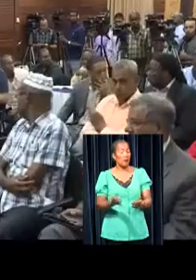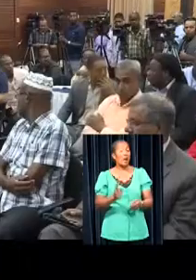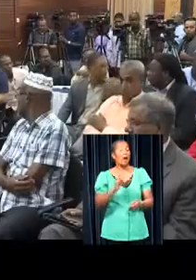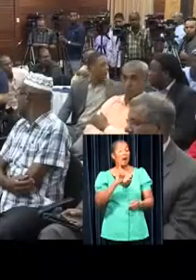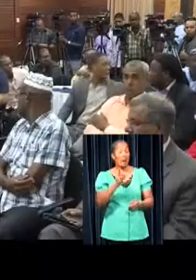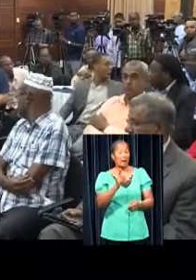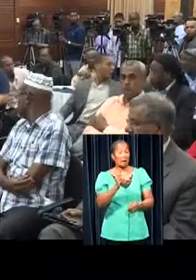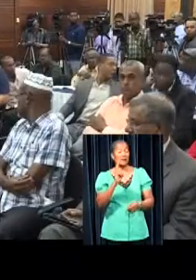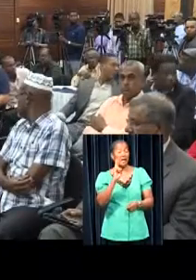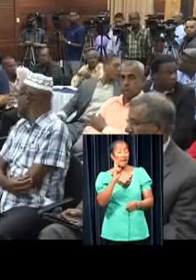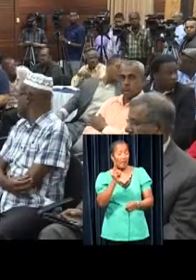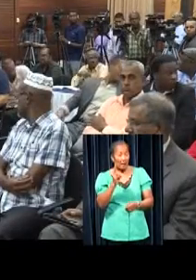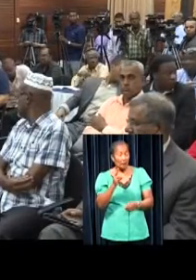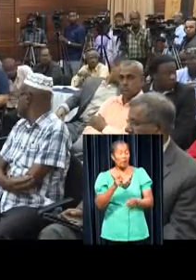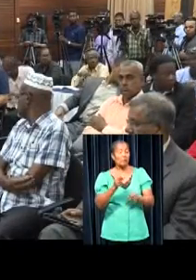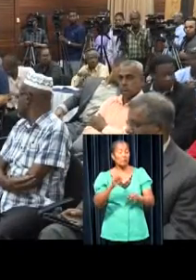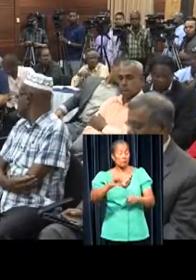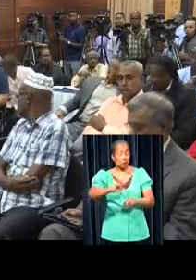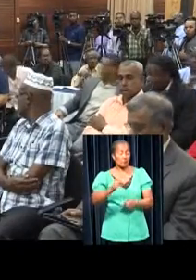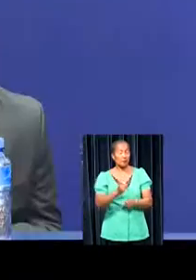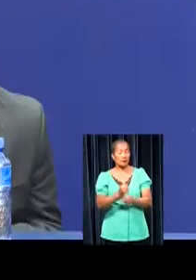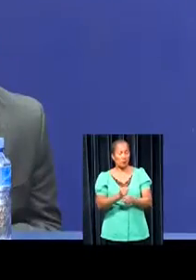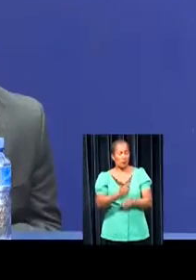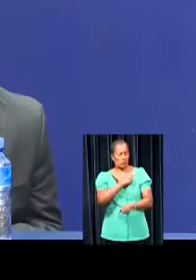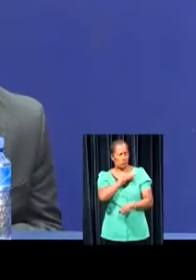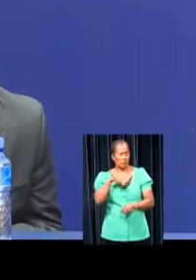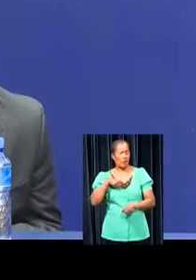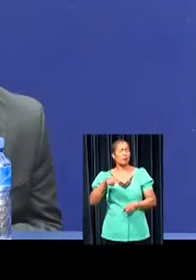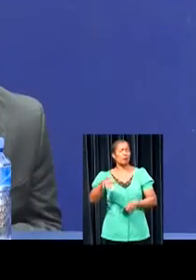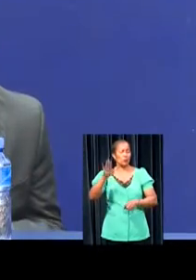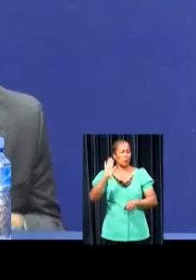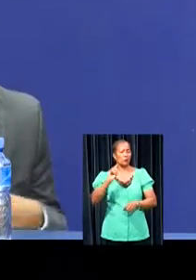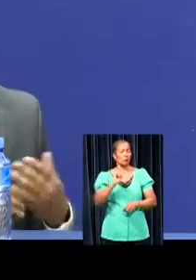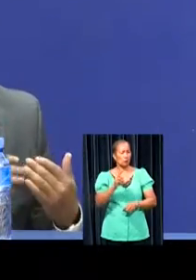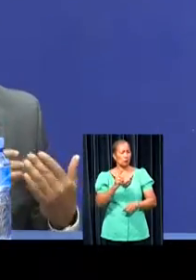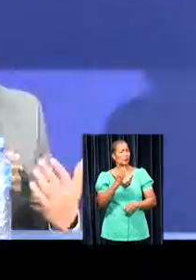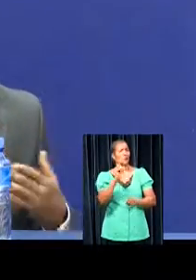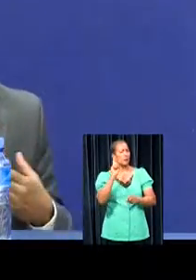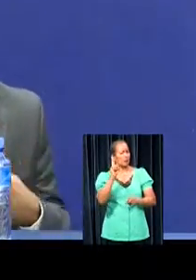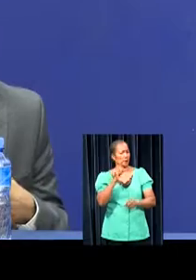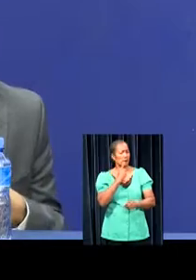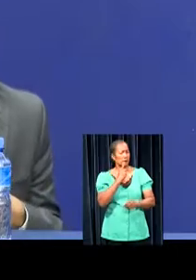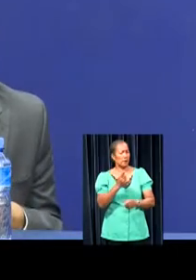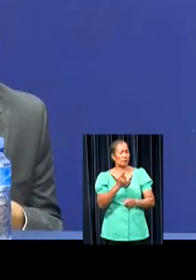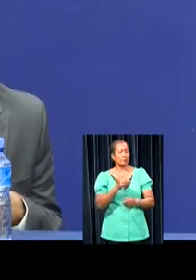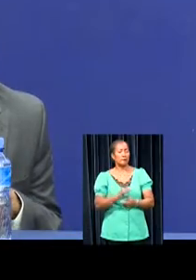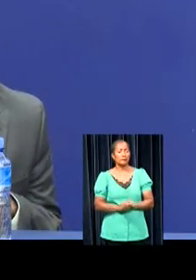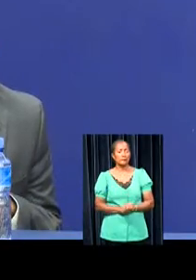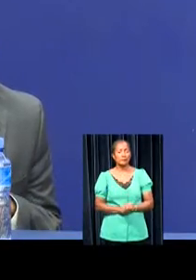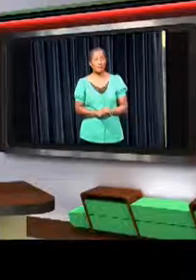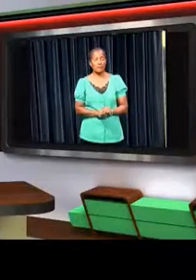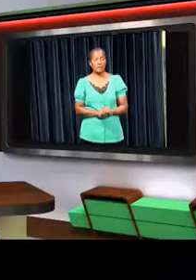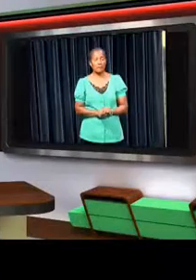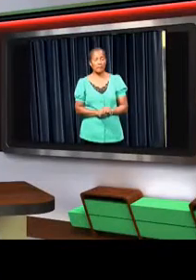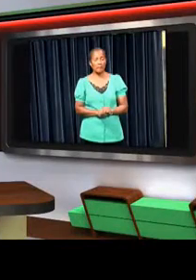that mistakes were made. If mistakes were made, we have to admit it as